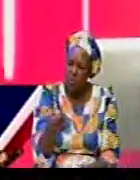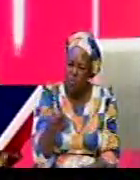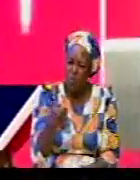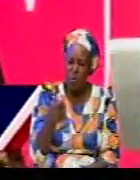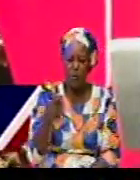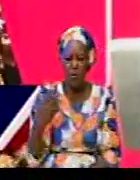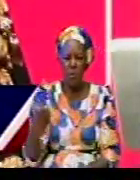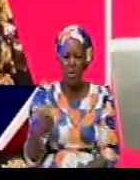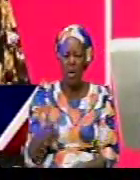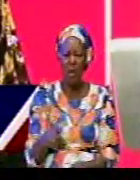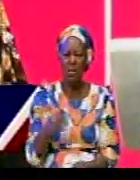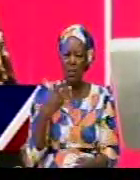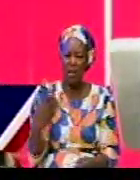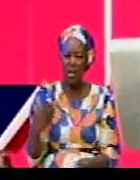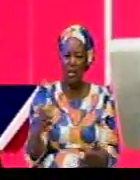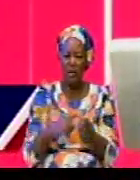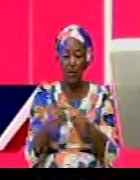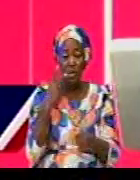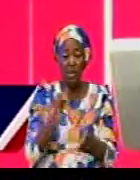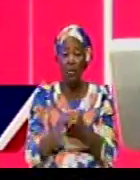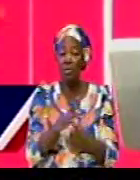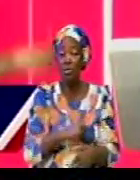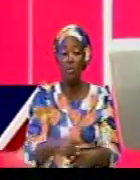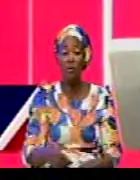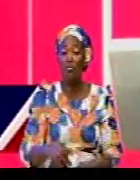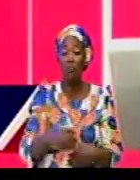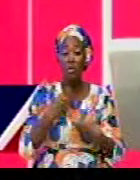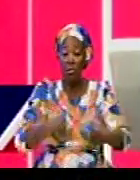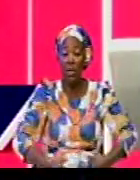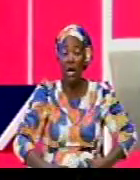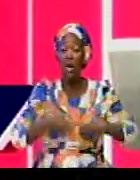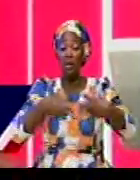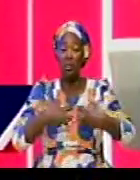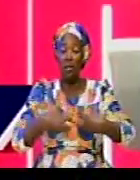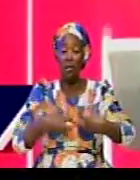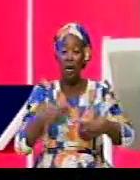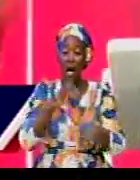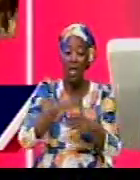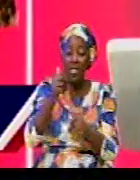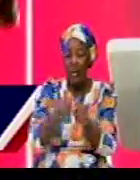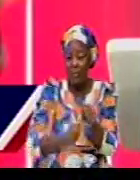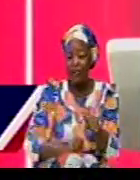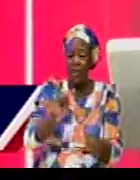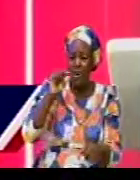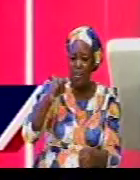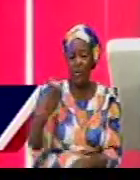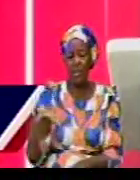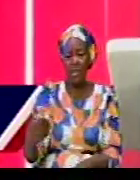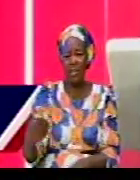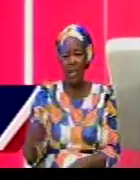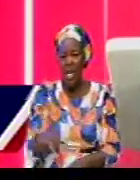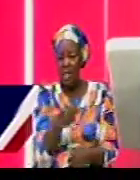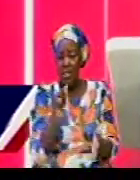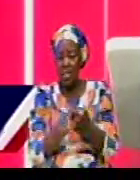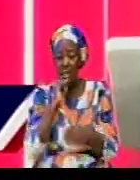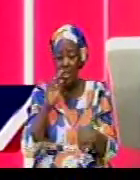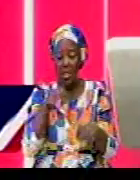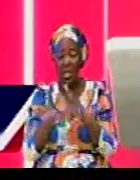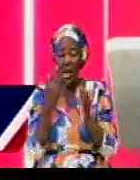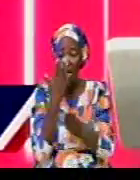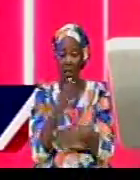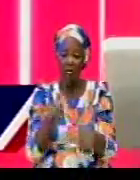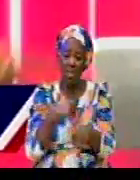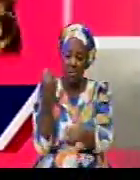minute, unnecessary, insignificant thing, they fly up in wrath. They're